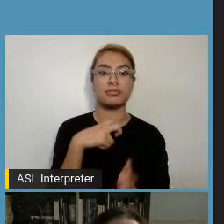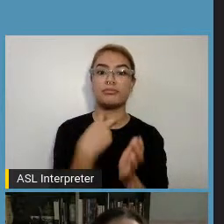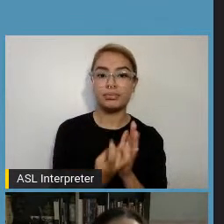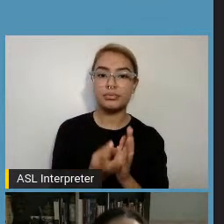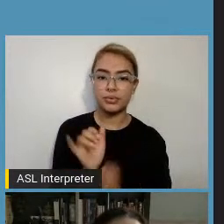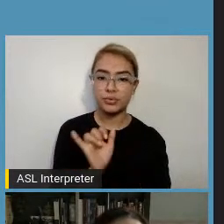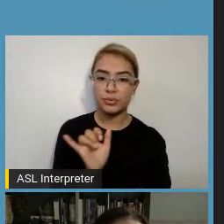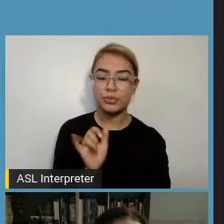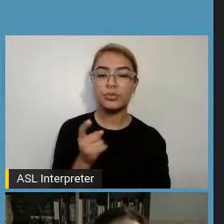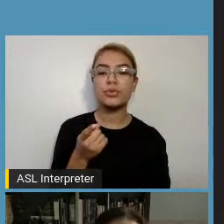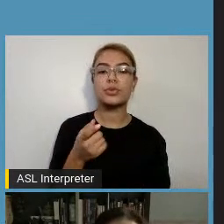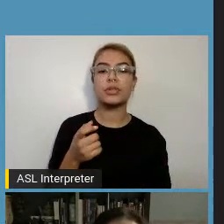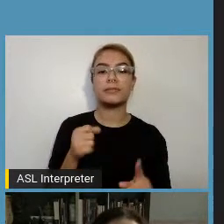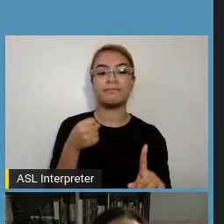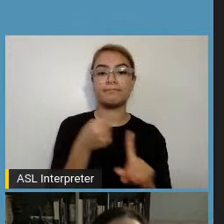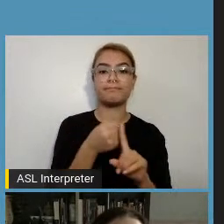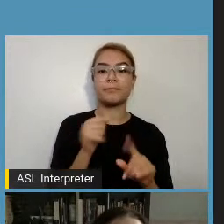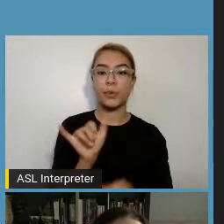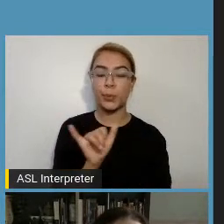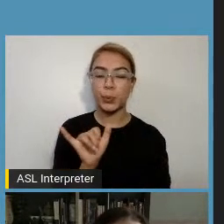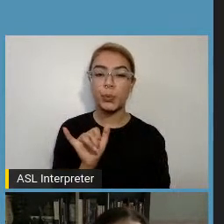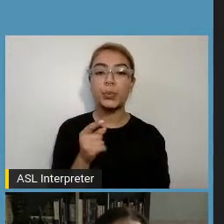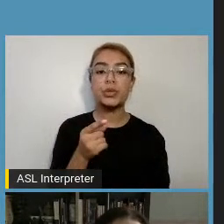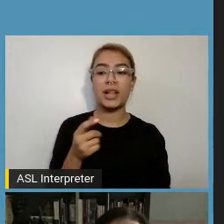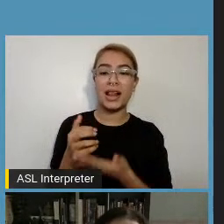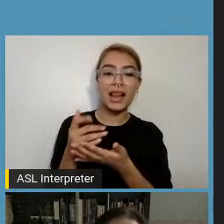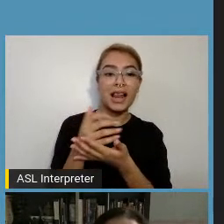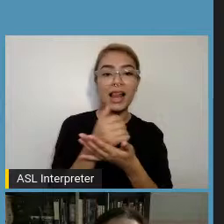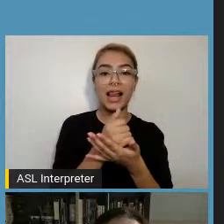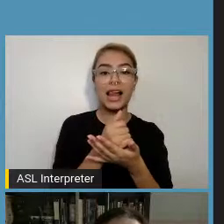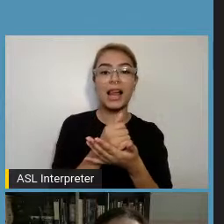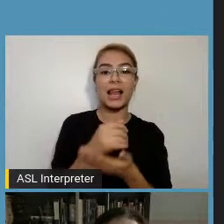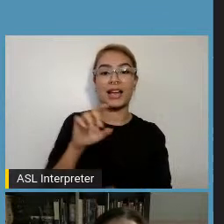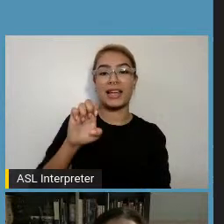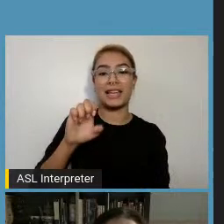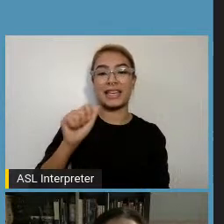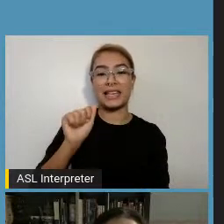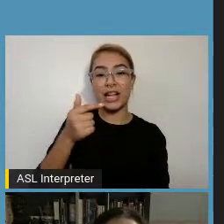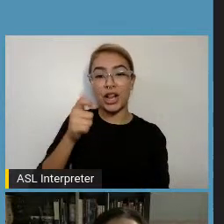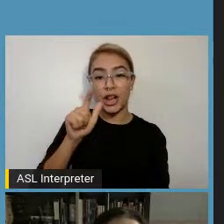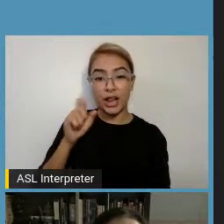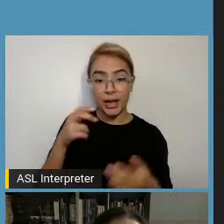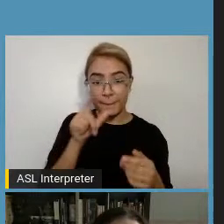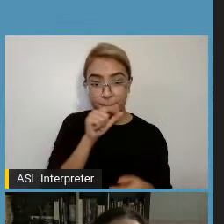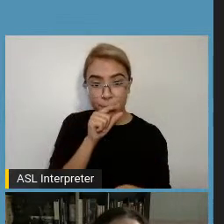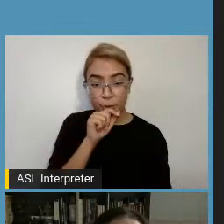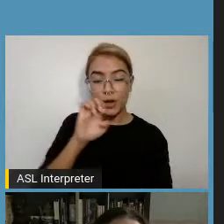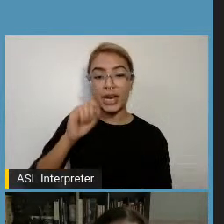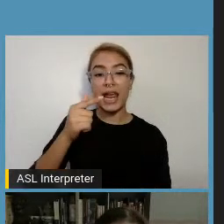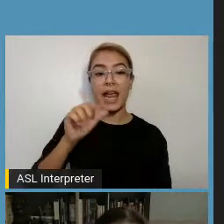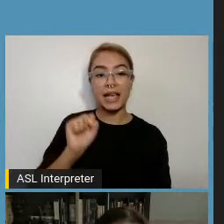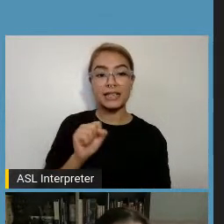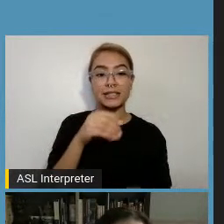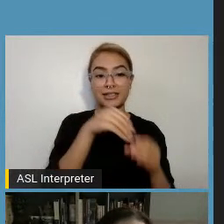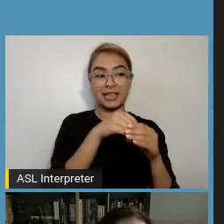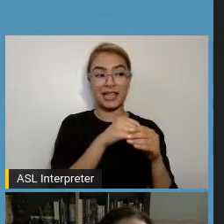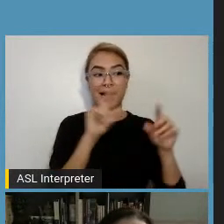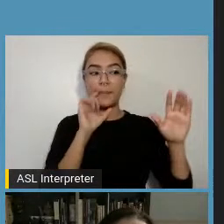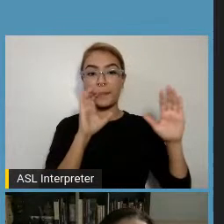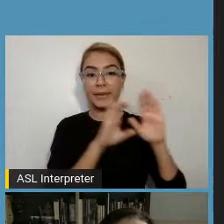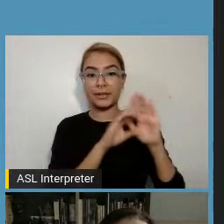big part of it. She's up here collecting eagles' eggs out of a nest up here on a cliff in this picture over